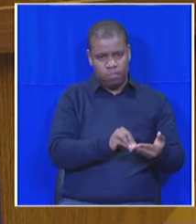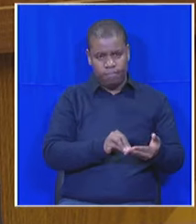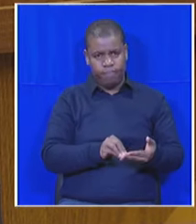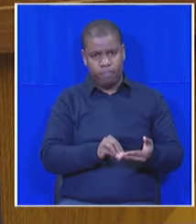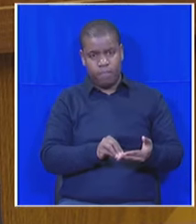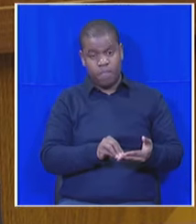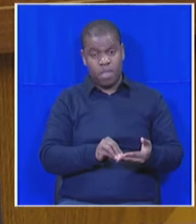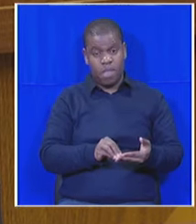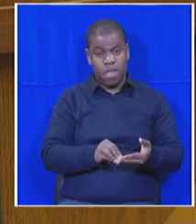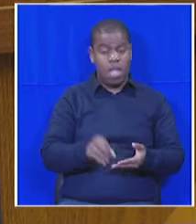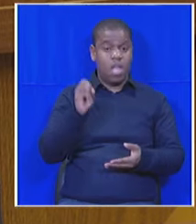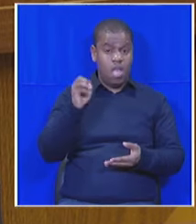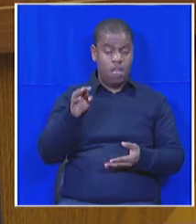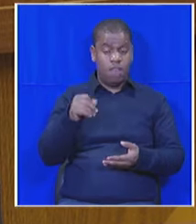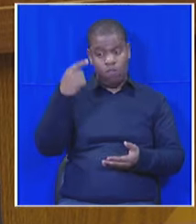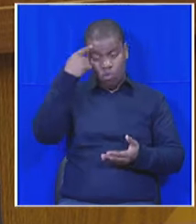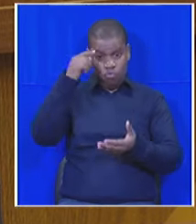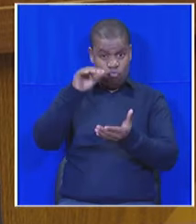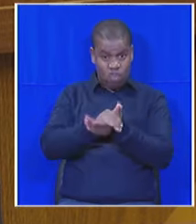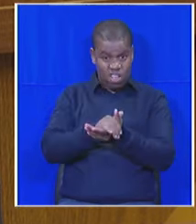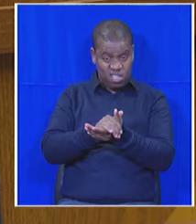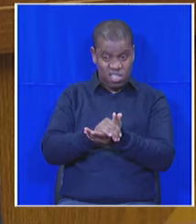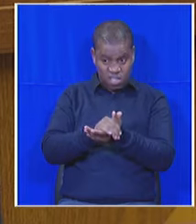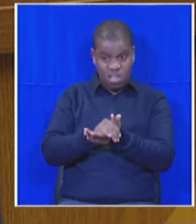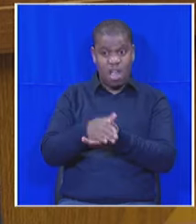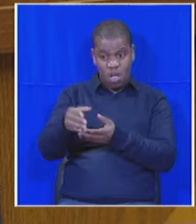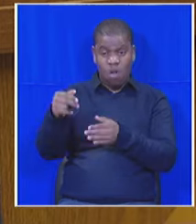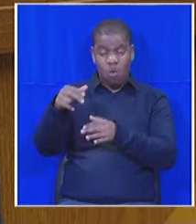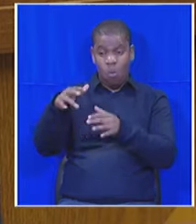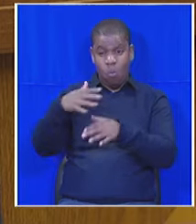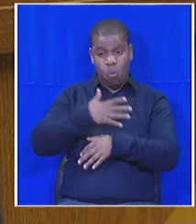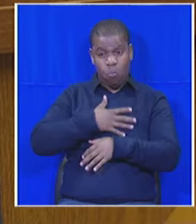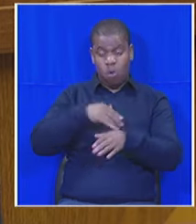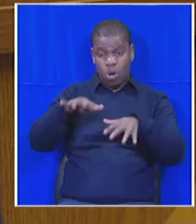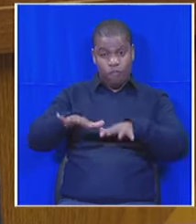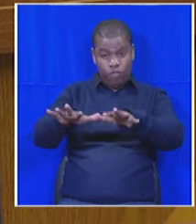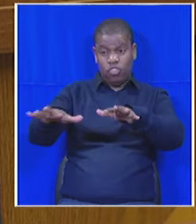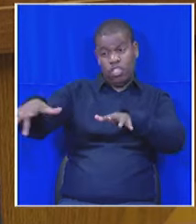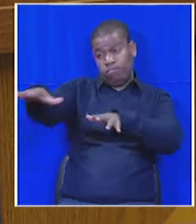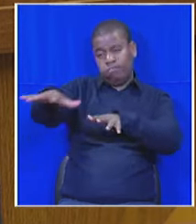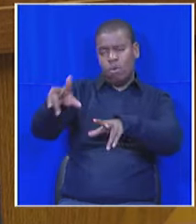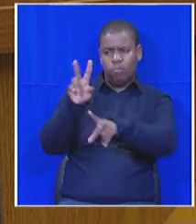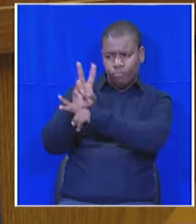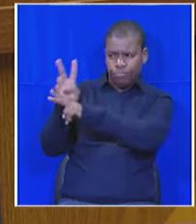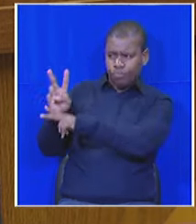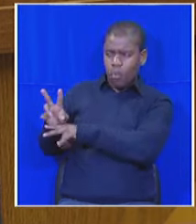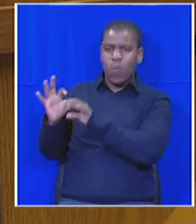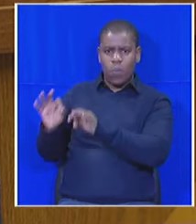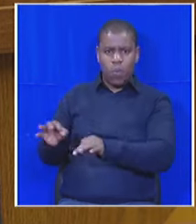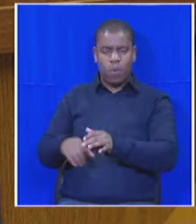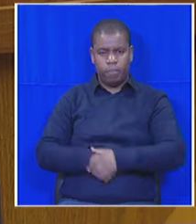we still trust that our waters are well guarded and patrolled? Could we be made to believe